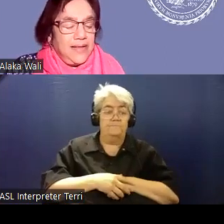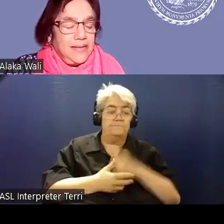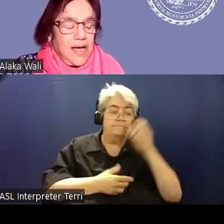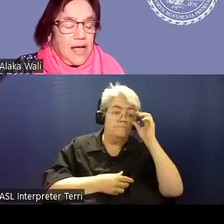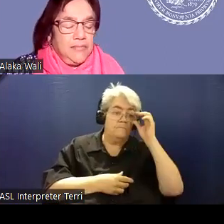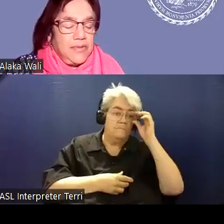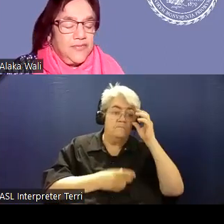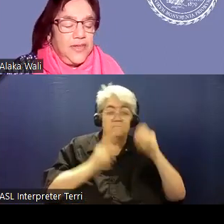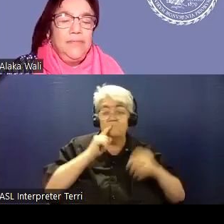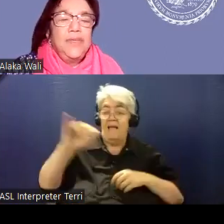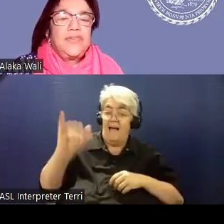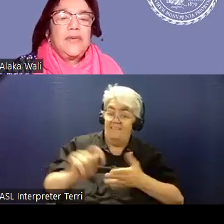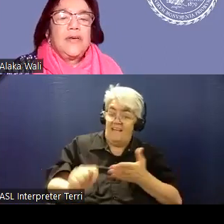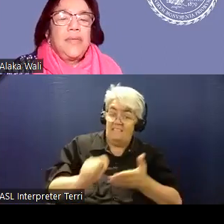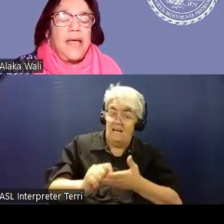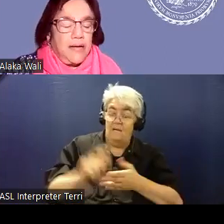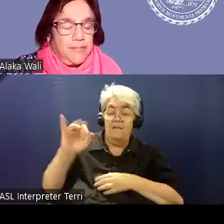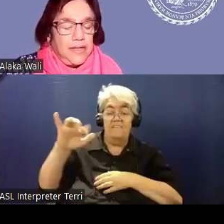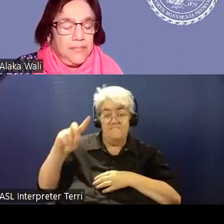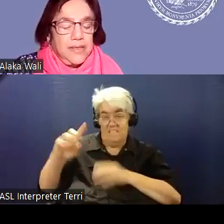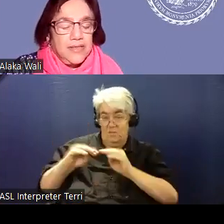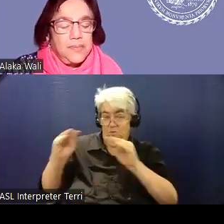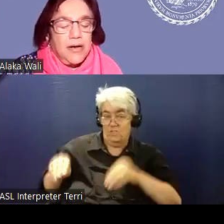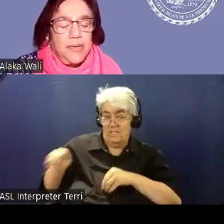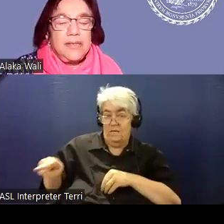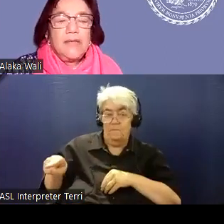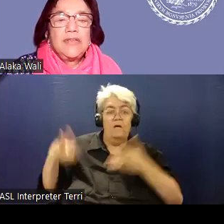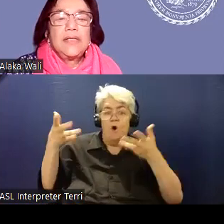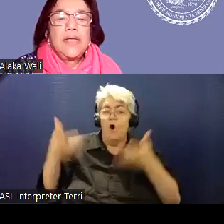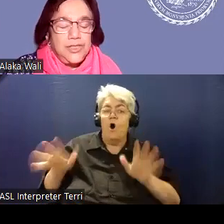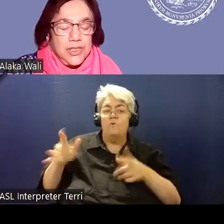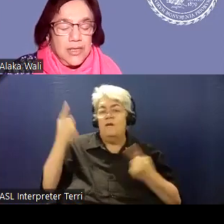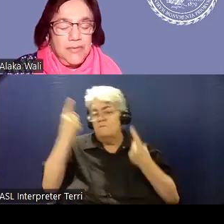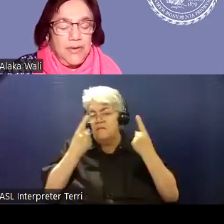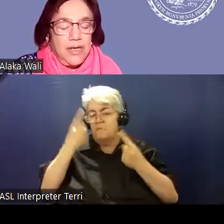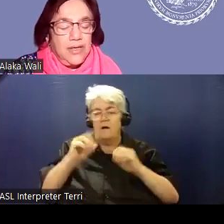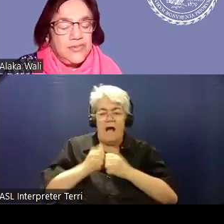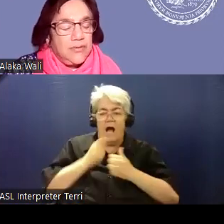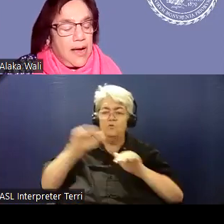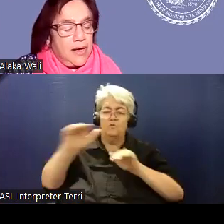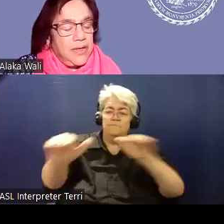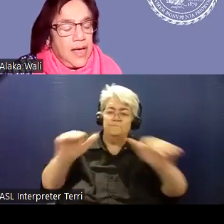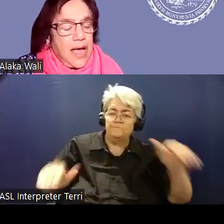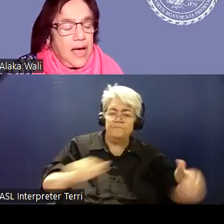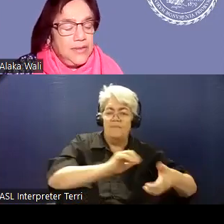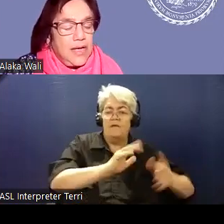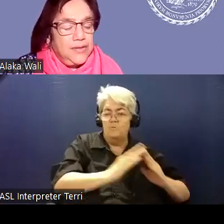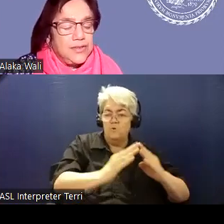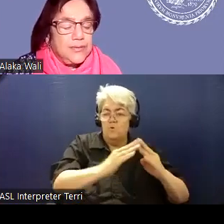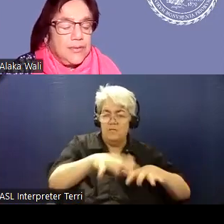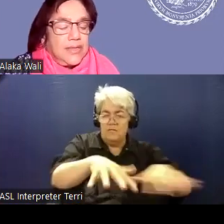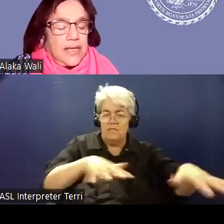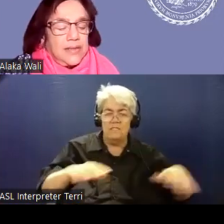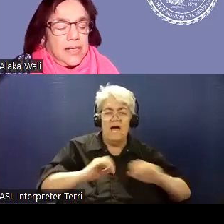By that time, the Field Museum had already been experimenting with engaging communities around how to tell